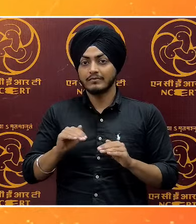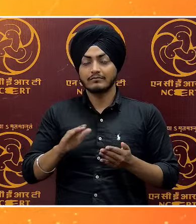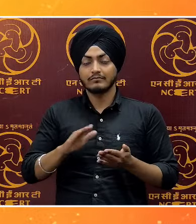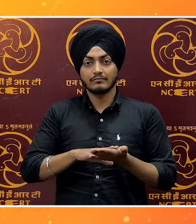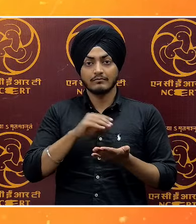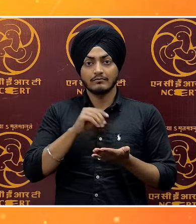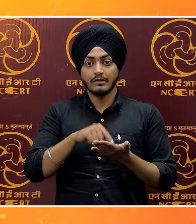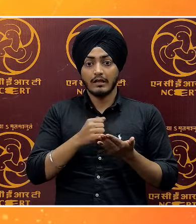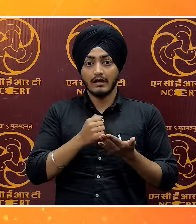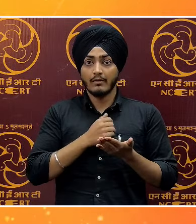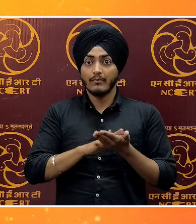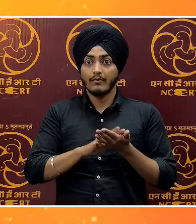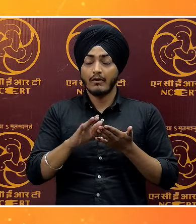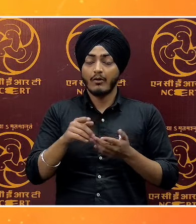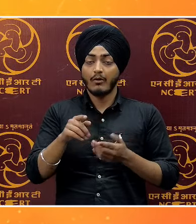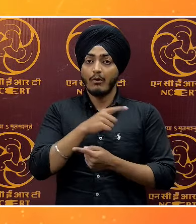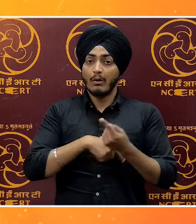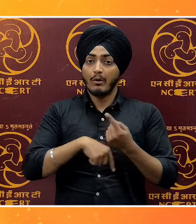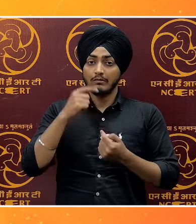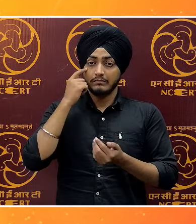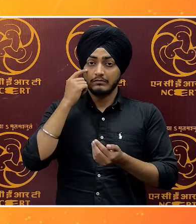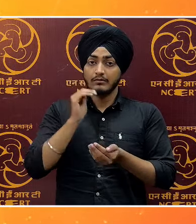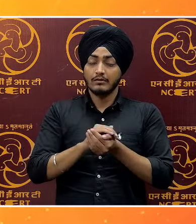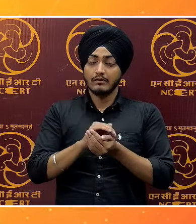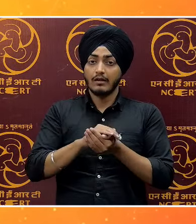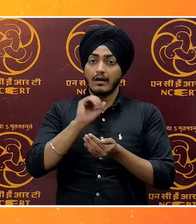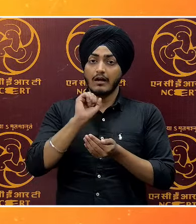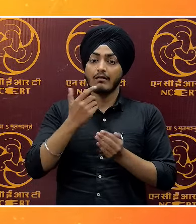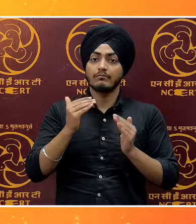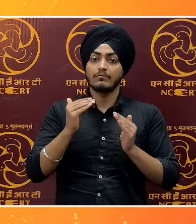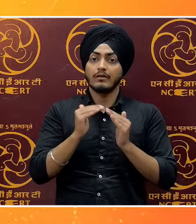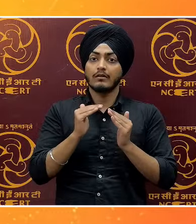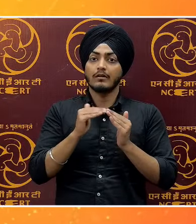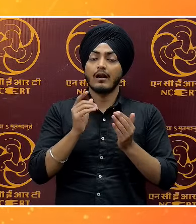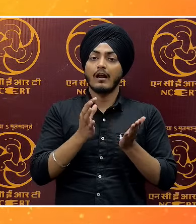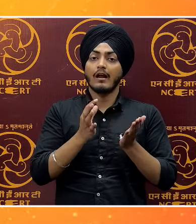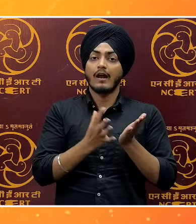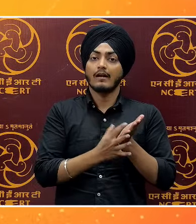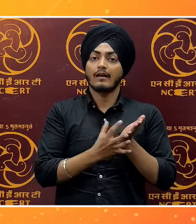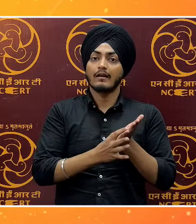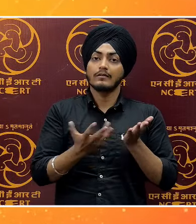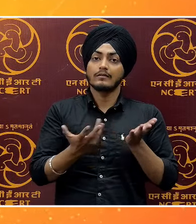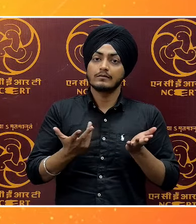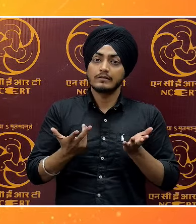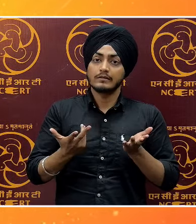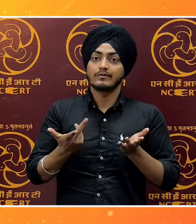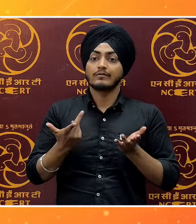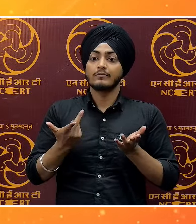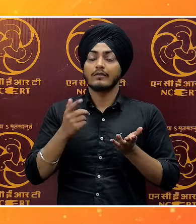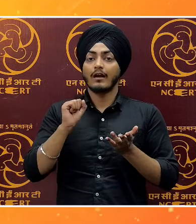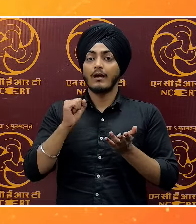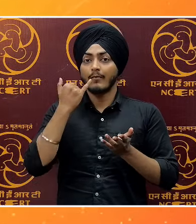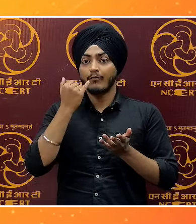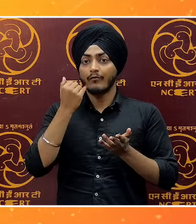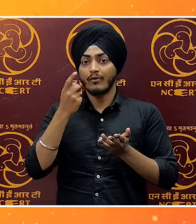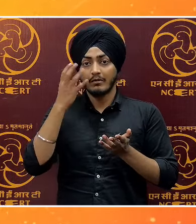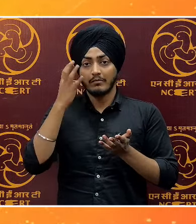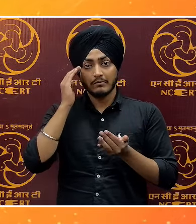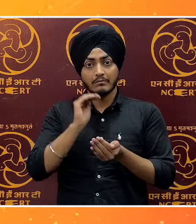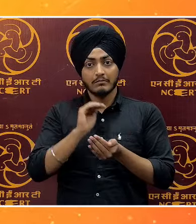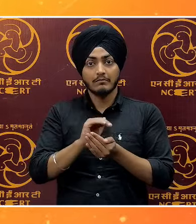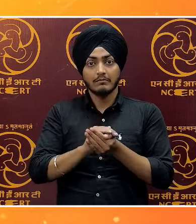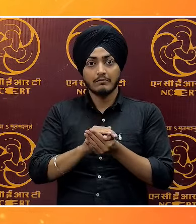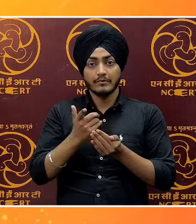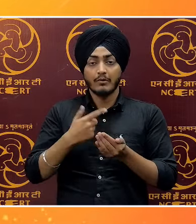their home address, their phone number. It is very important for their safety and security. By heart. You know, when I was a kid,